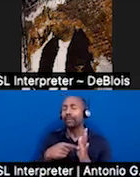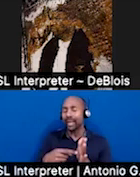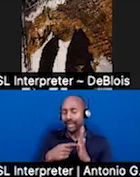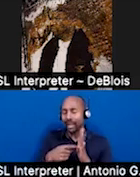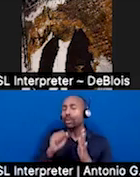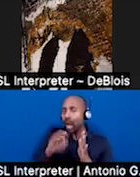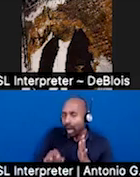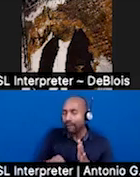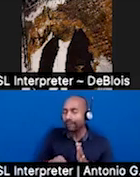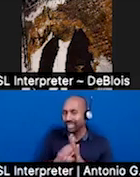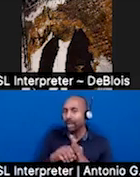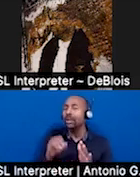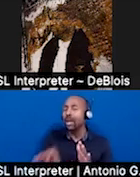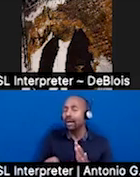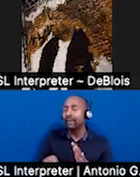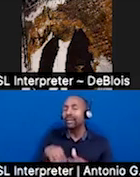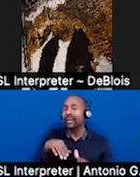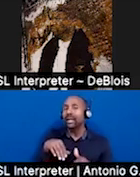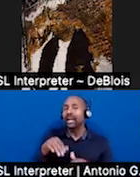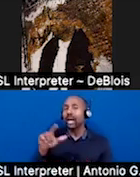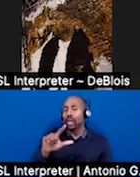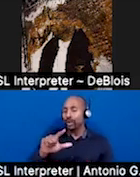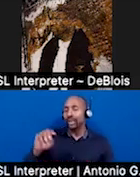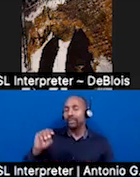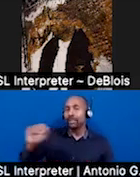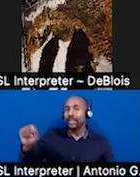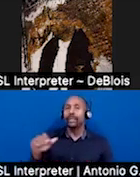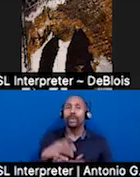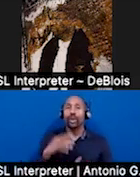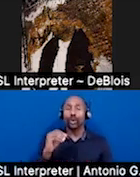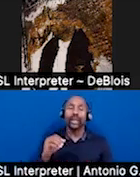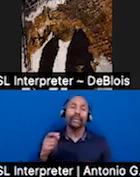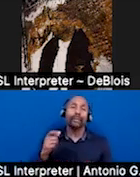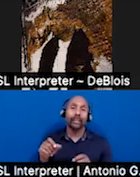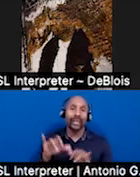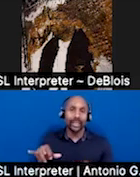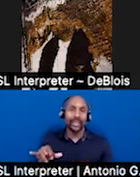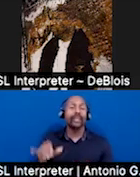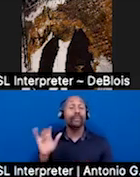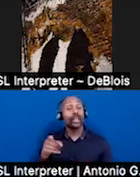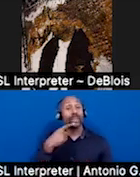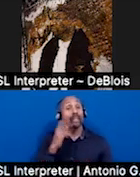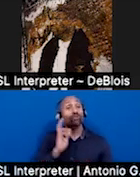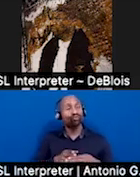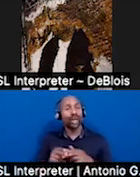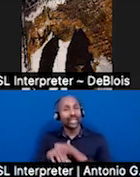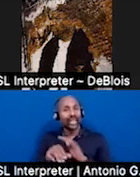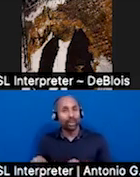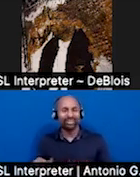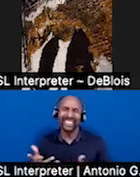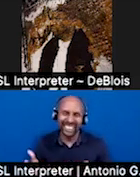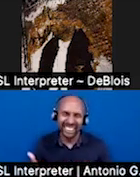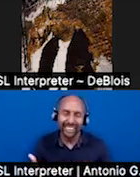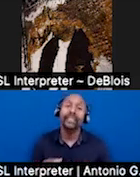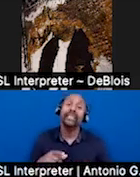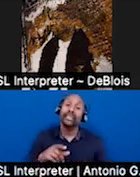and also needs to be ease of use. So for example, if there is a paper handout, oftentimes students are provided